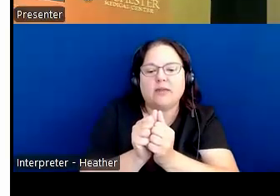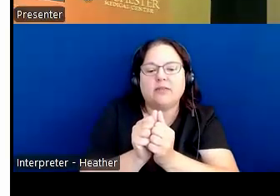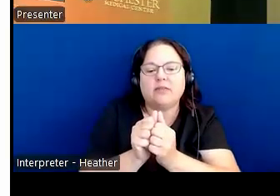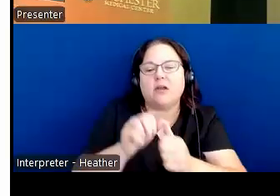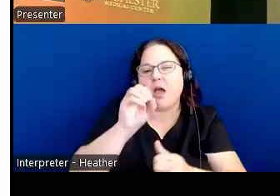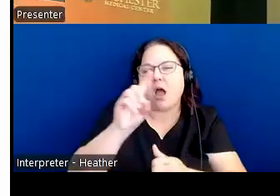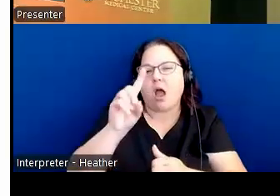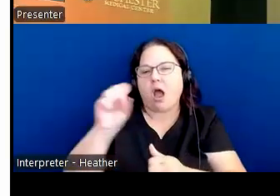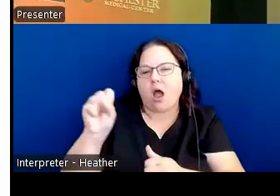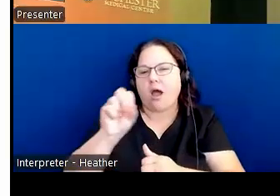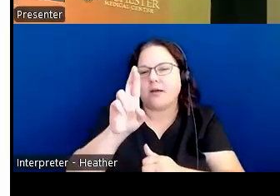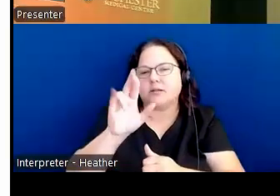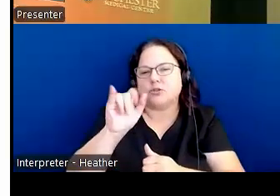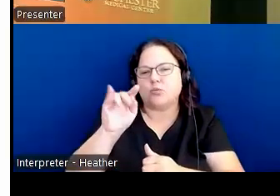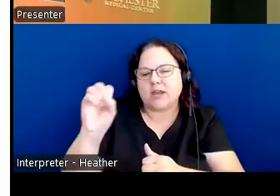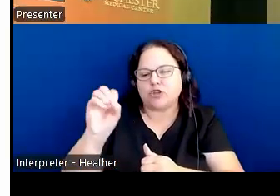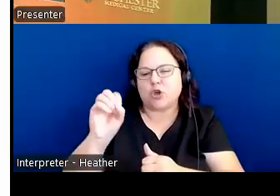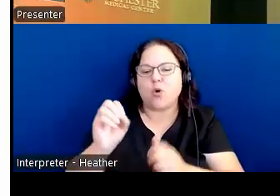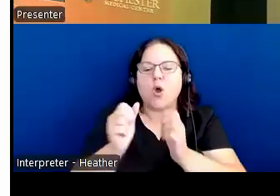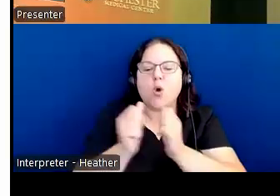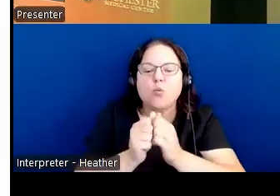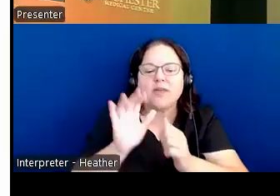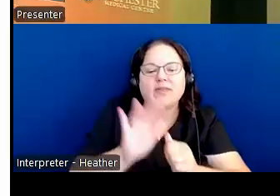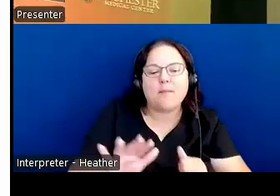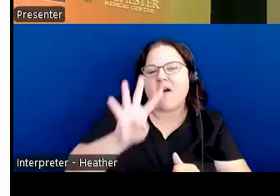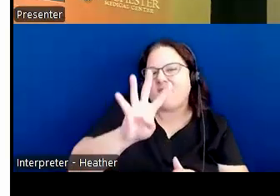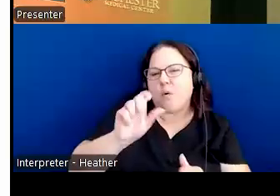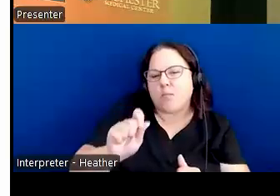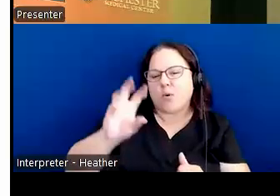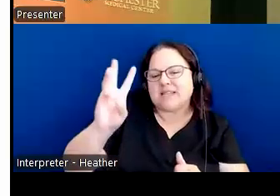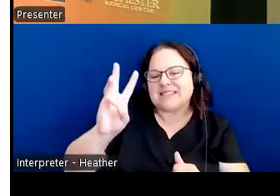about 4.6% increase in the odds of